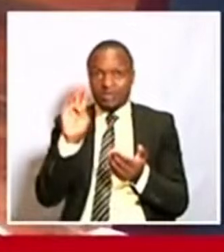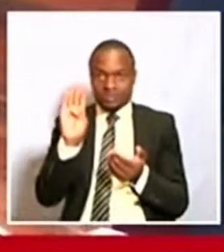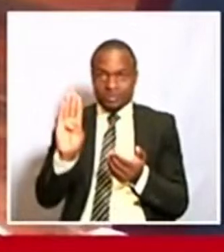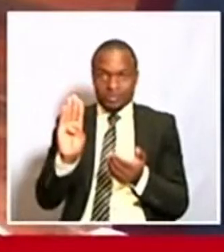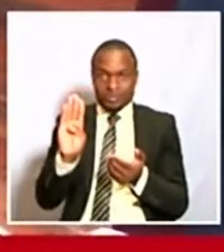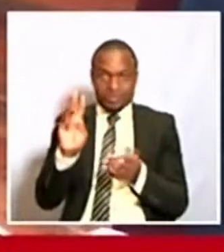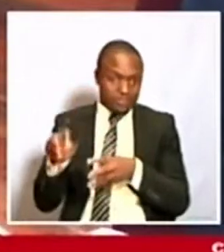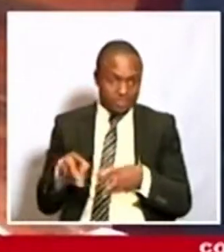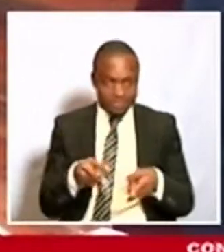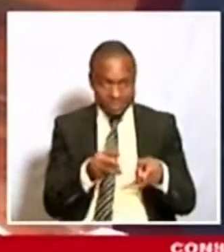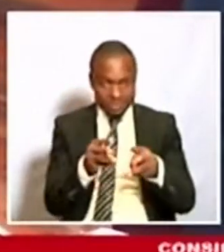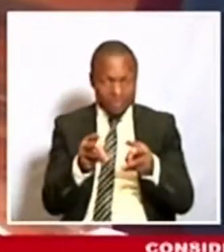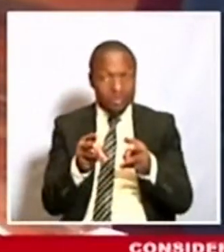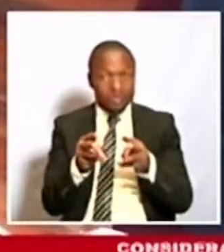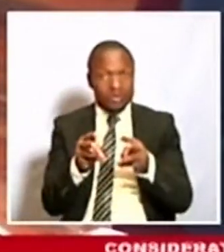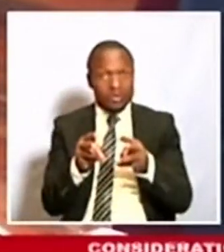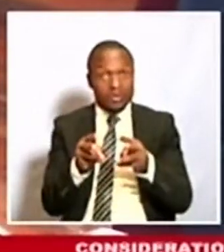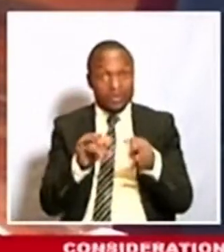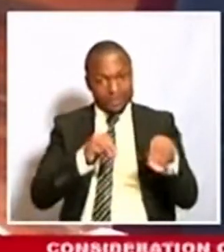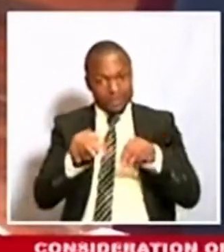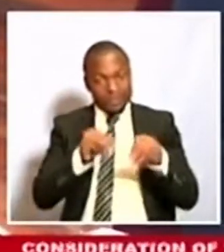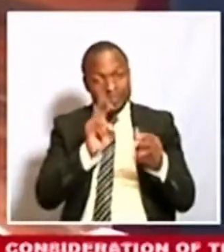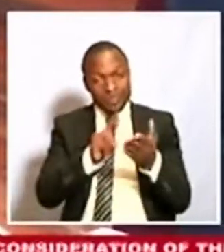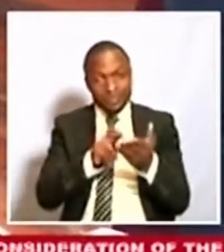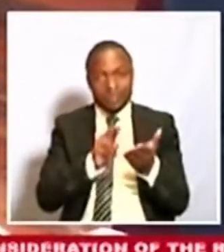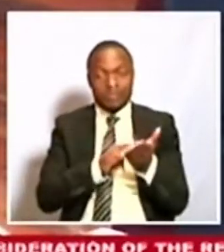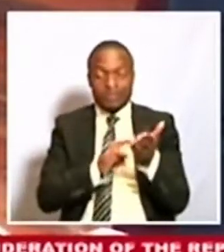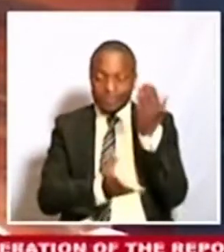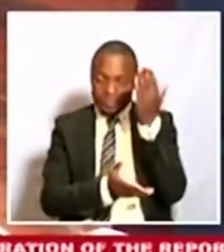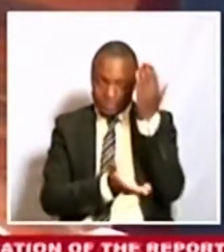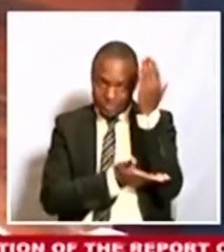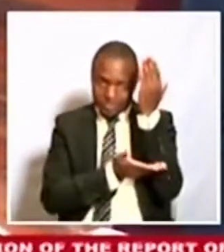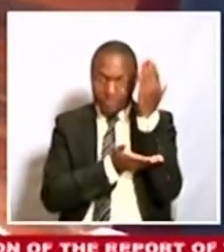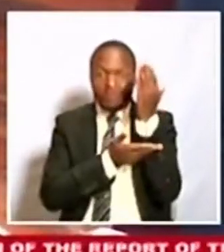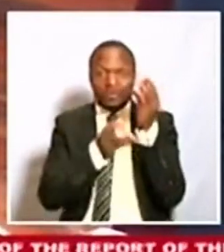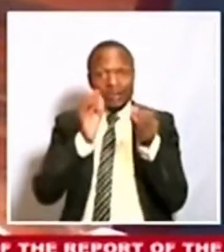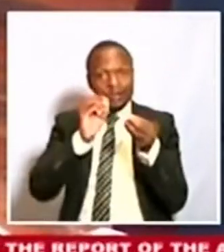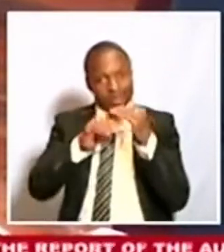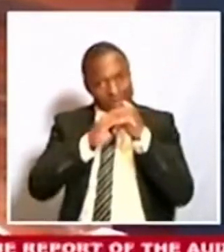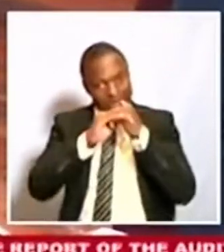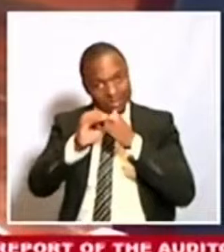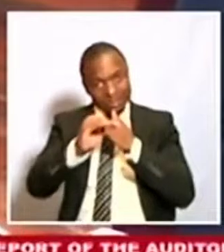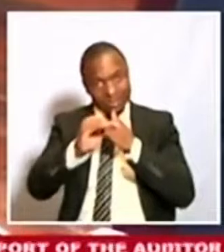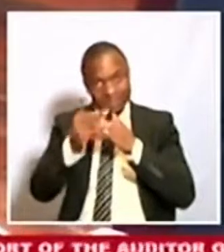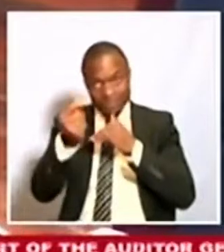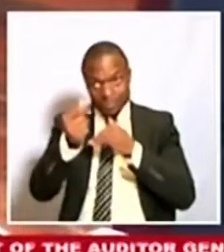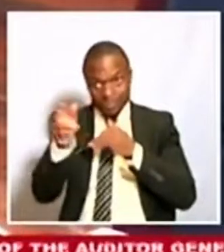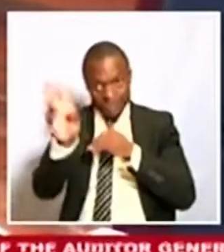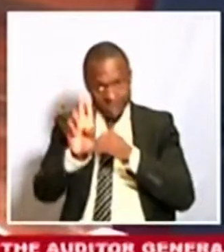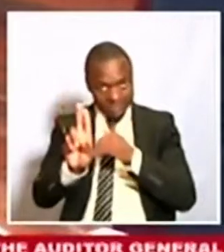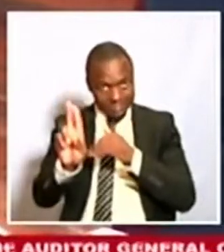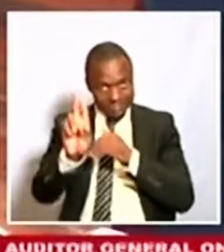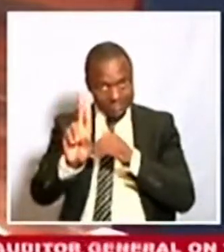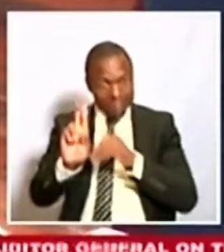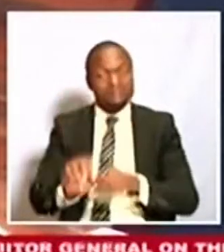that management wishes to report that in order to improve the rate at which funds are spent,